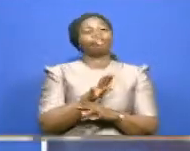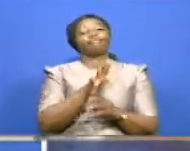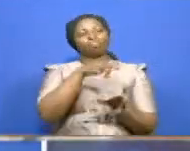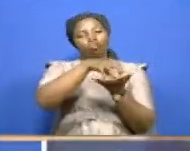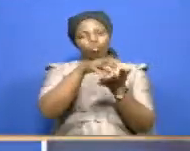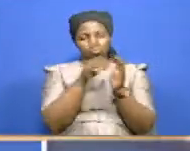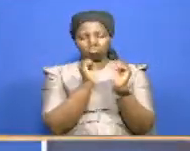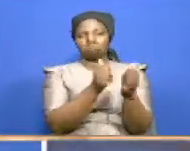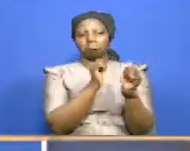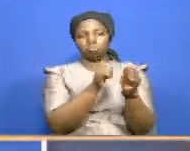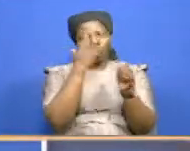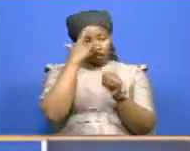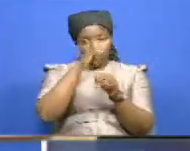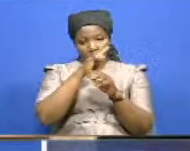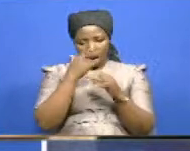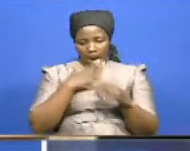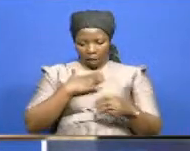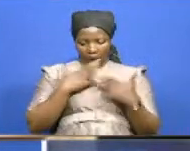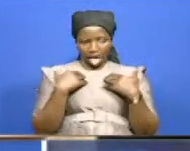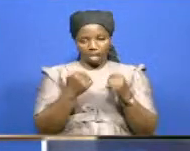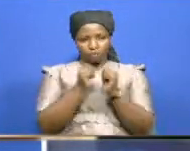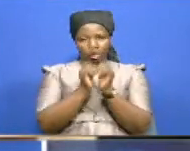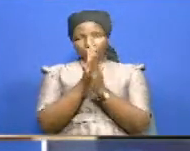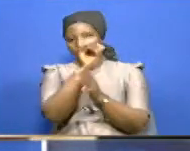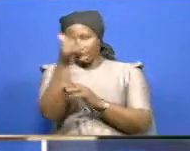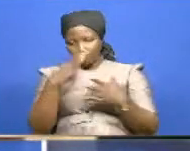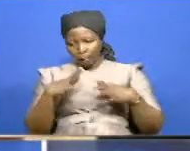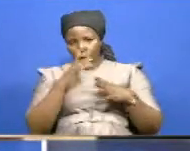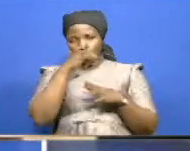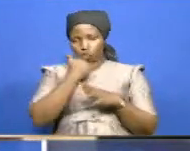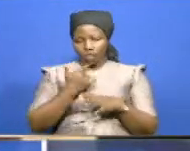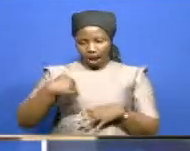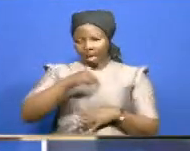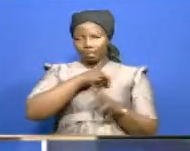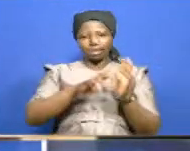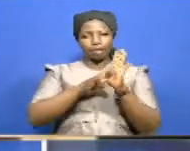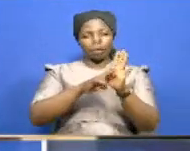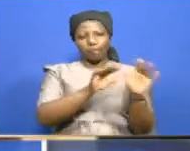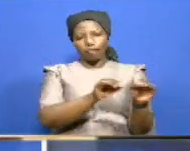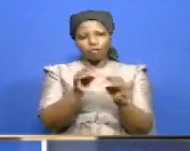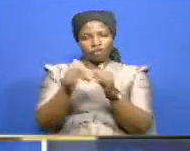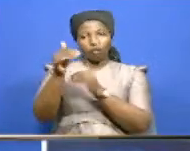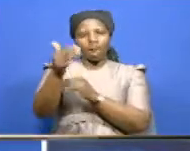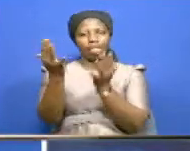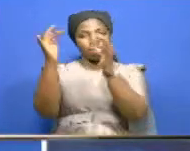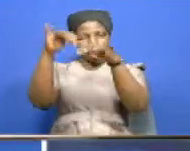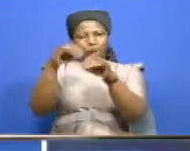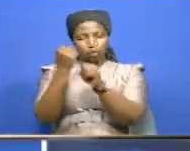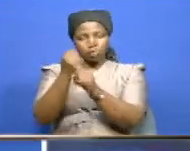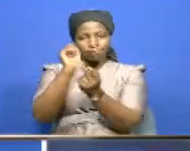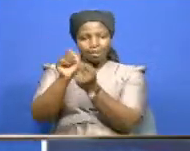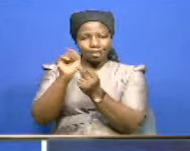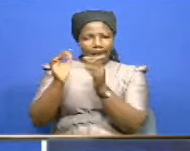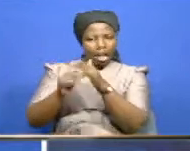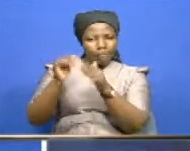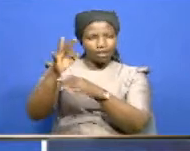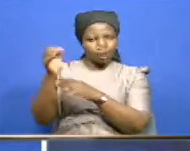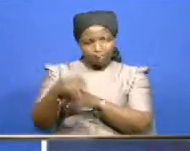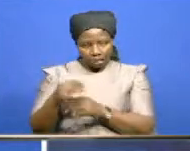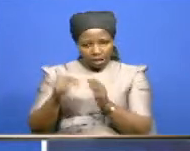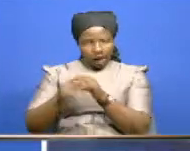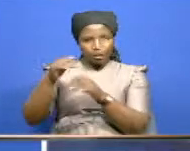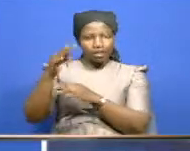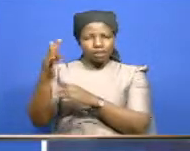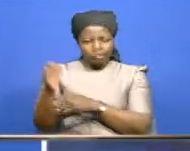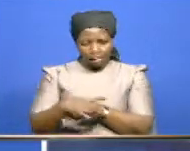kwa wale wenzetu ambao tunawakilisha. Going forward, the MCA said the Assembly will be undertaking tests every 3 months to ascertain the level